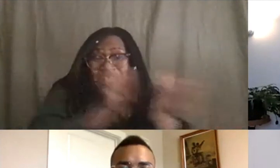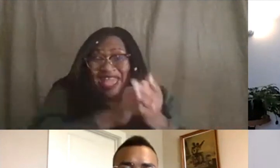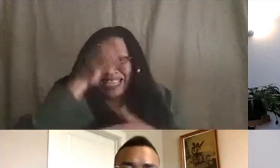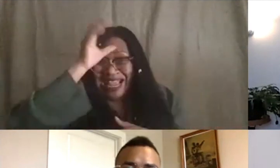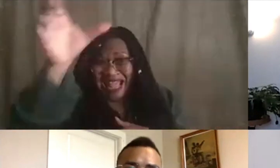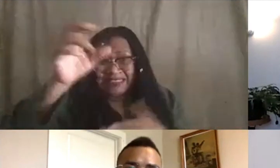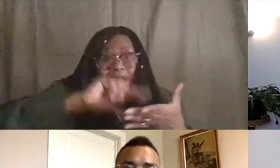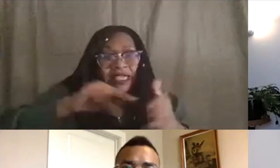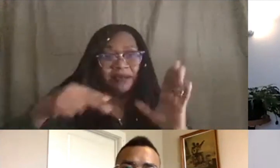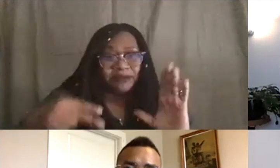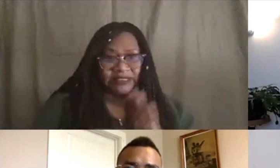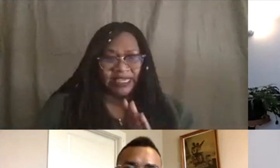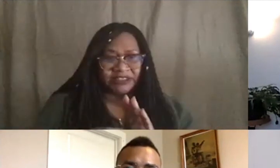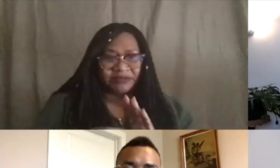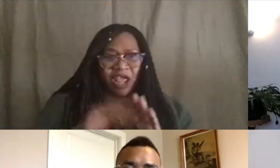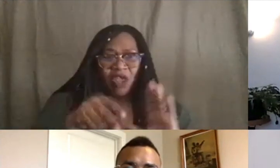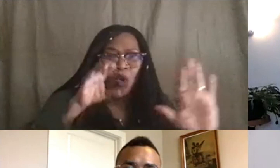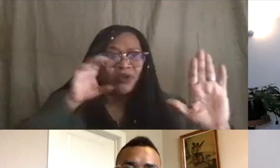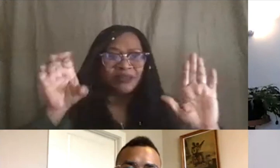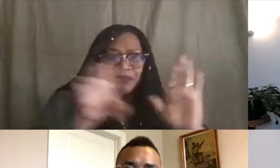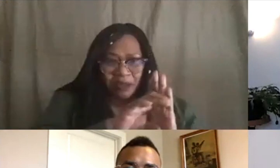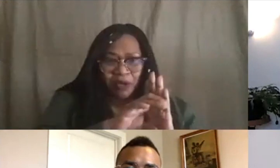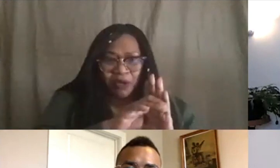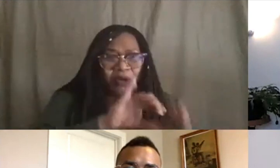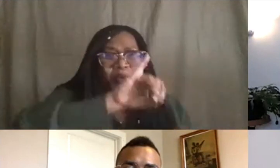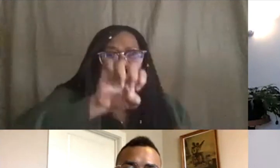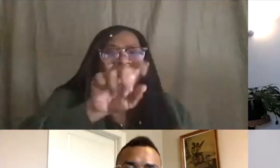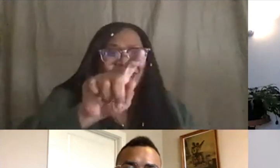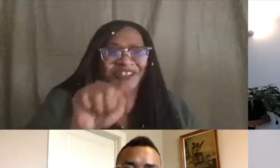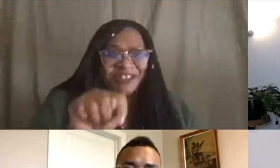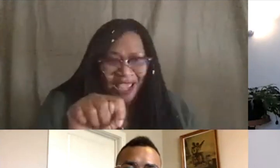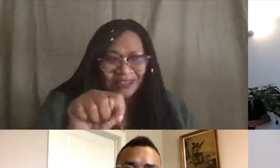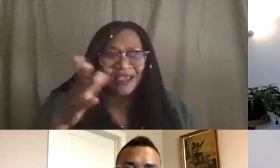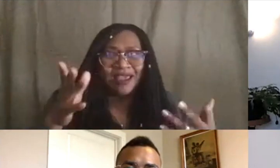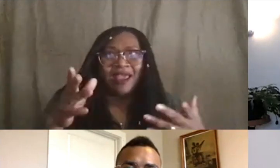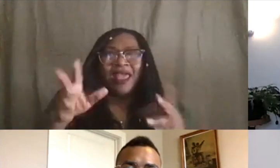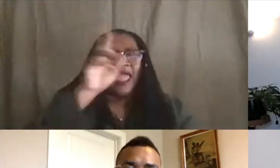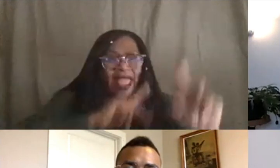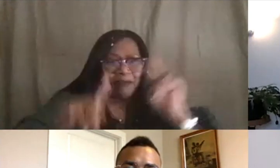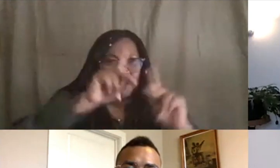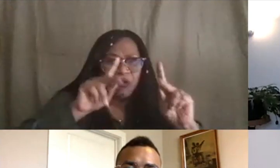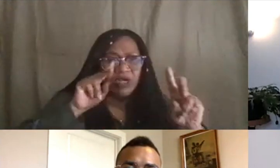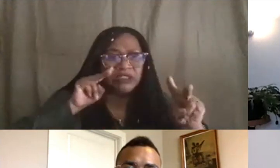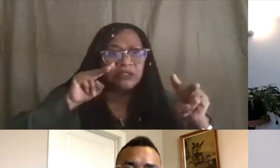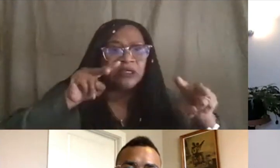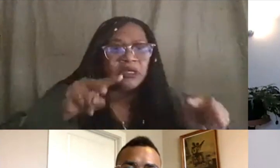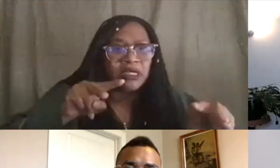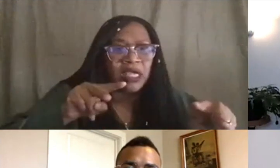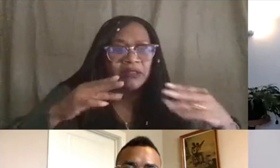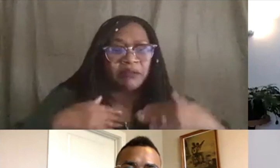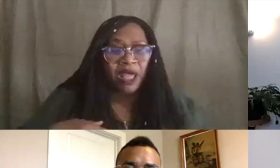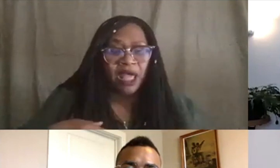times people, and those pictures were in jet, and then the people came to view the body to be part of that